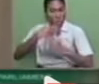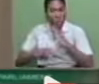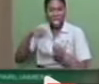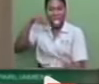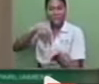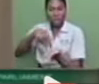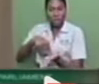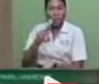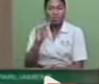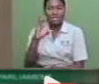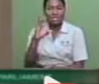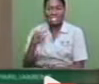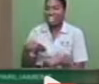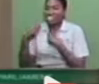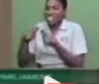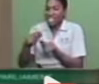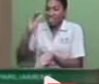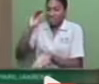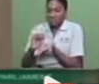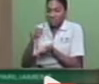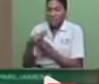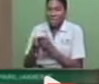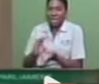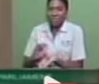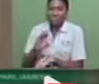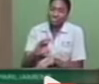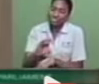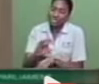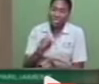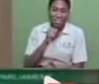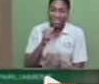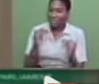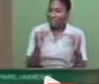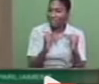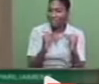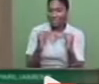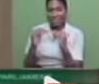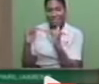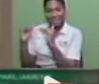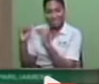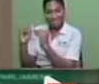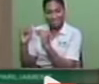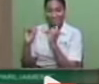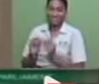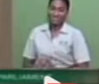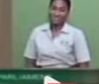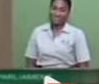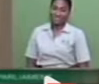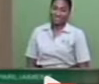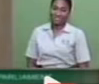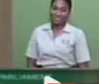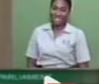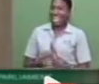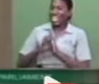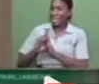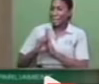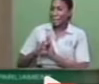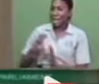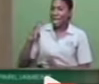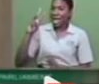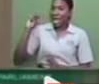throughout, in the case of the regional corporations that are controlled by the UNC, Mayaro, Superior, Princess